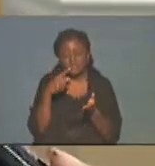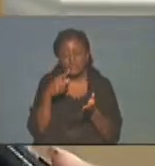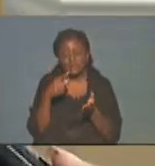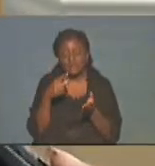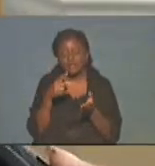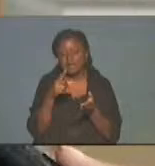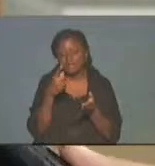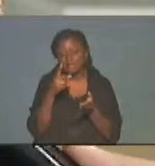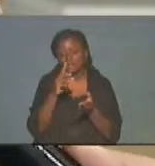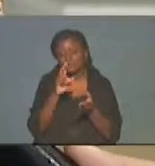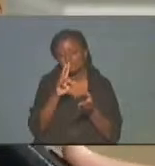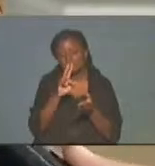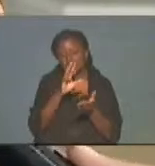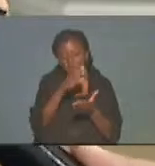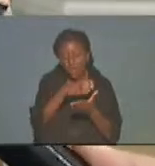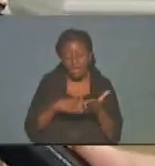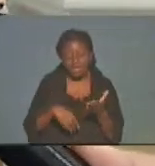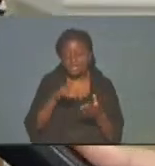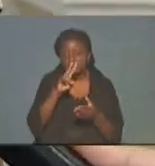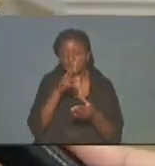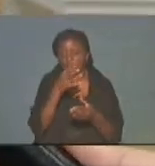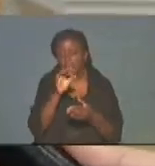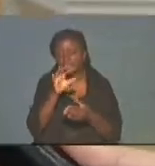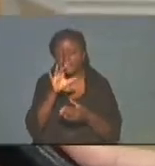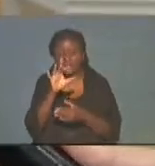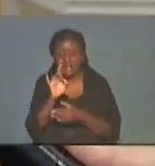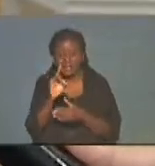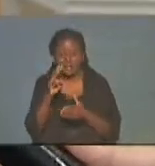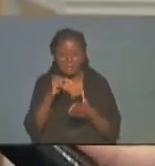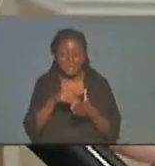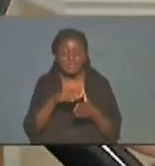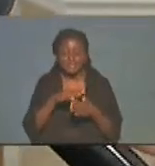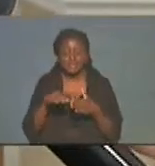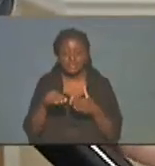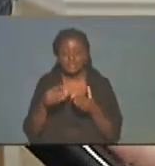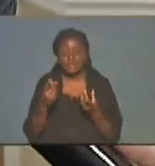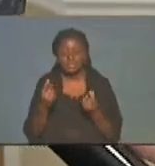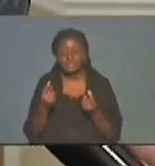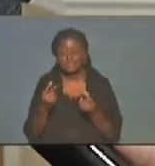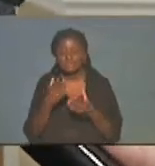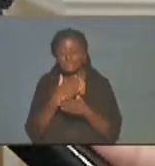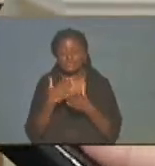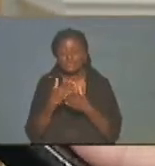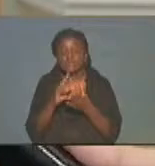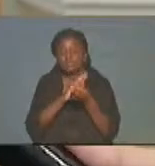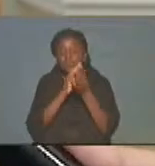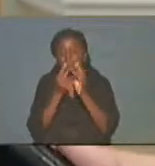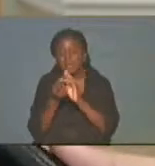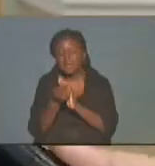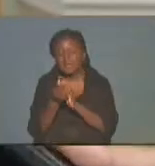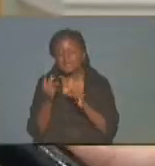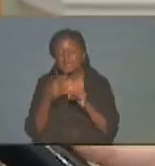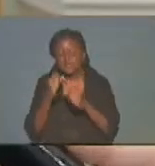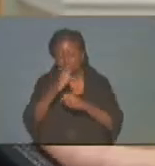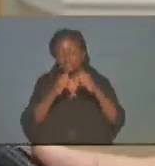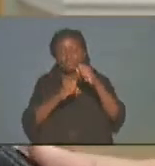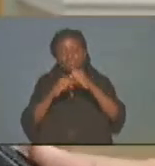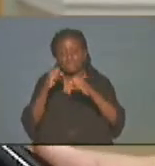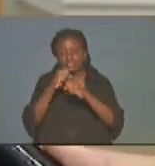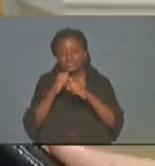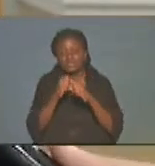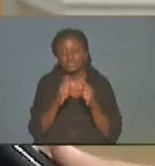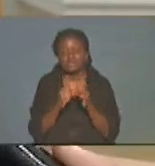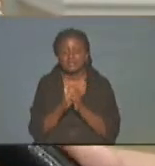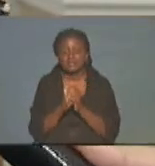some $2.8 million to do the cosmetic works as relates to the structure of the stadium. And that is expected to be